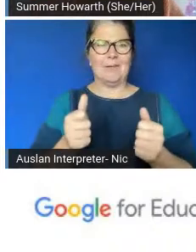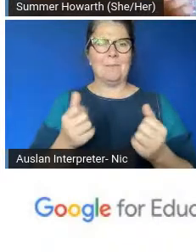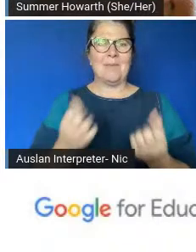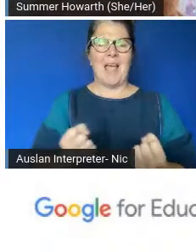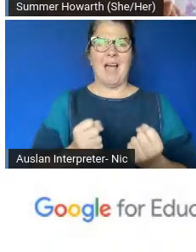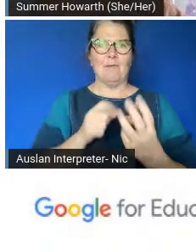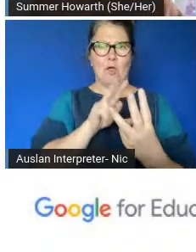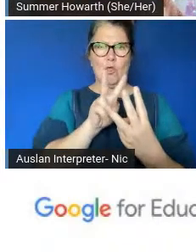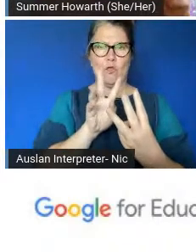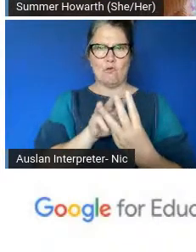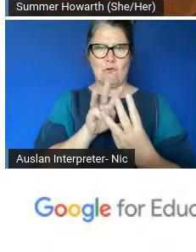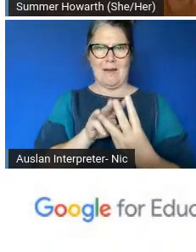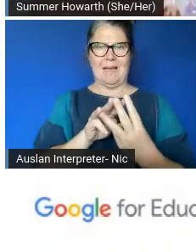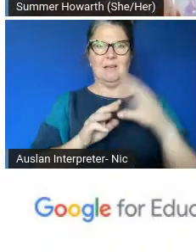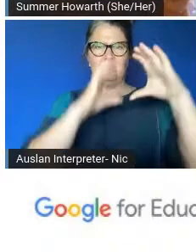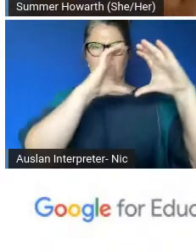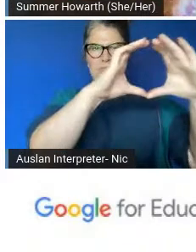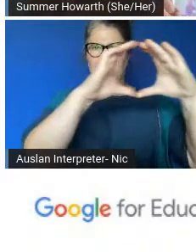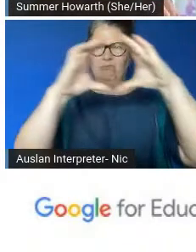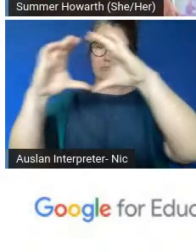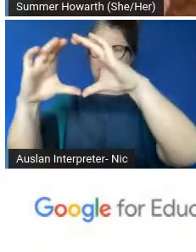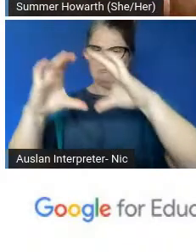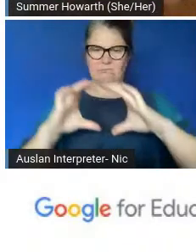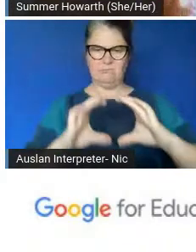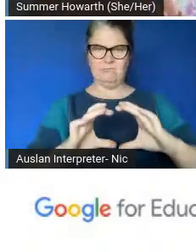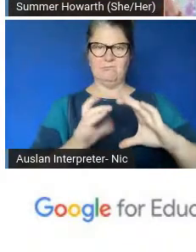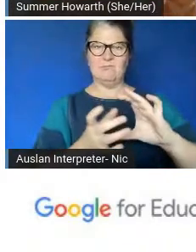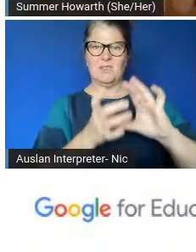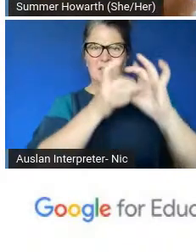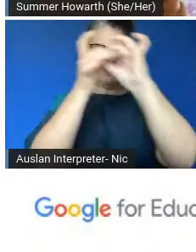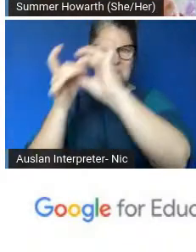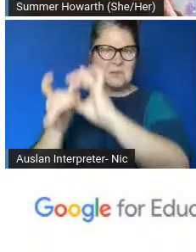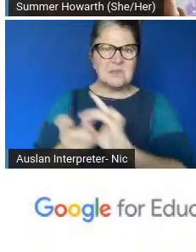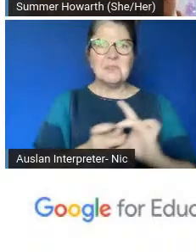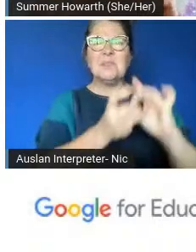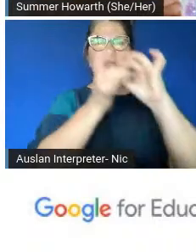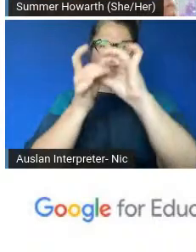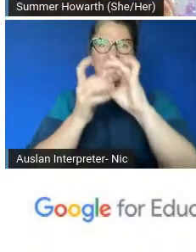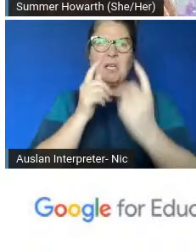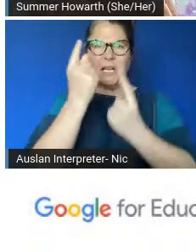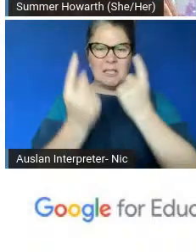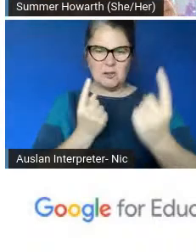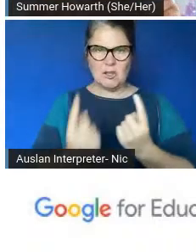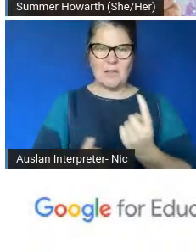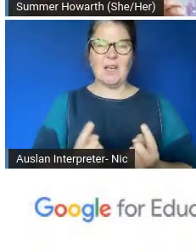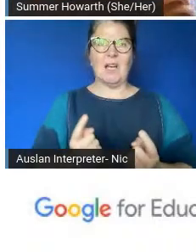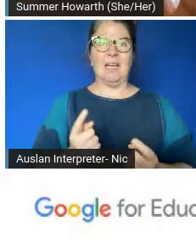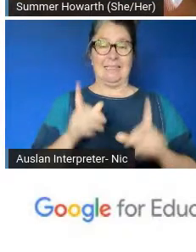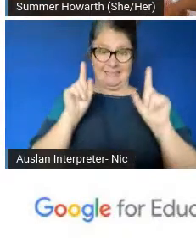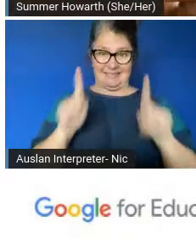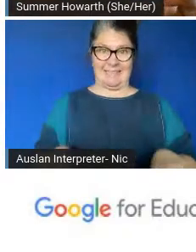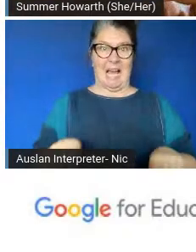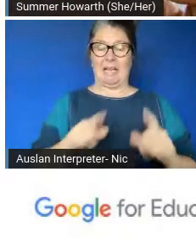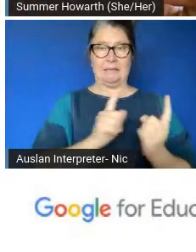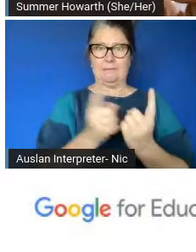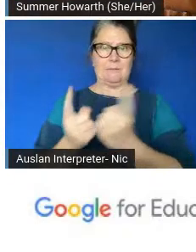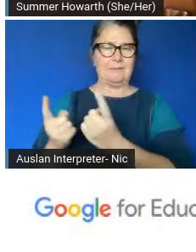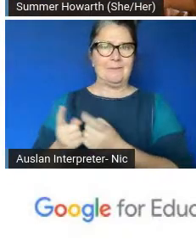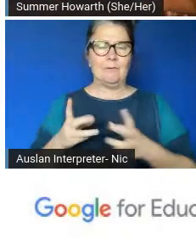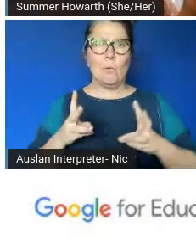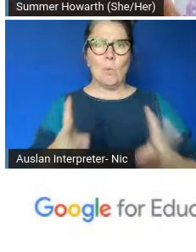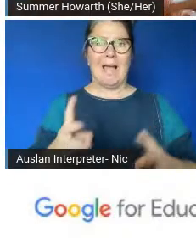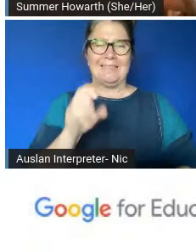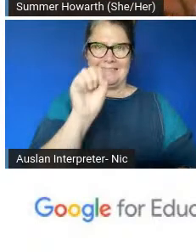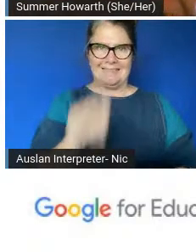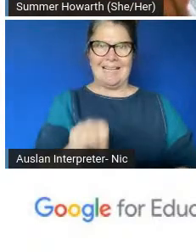and responsibility, all sort of oscillating around each other, activated in different ways, but certainly tied